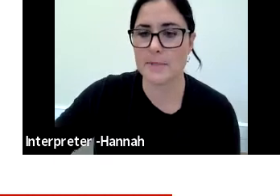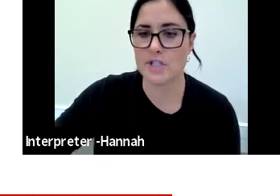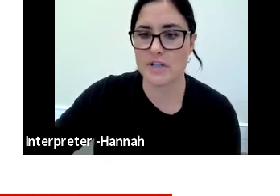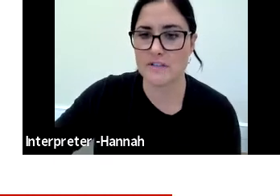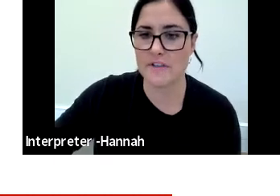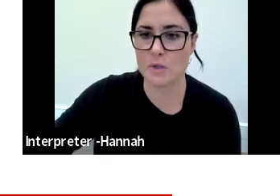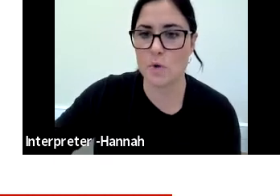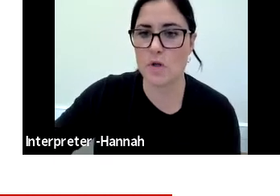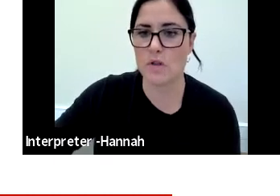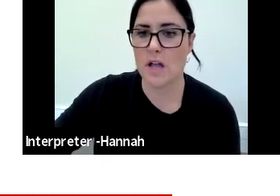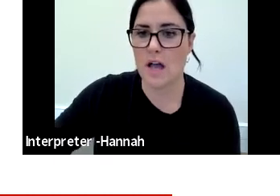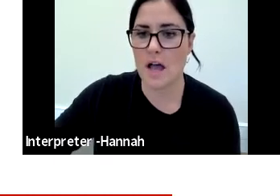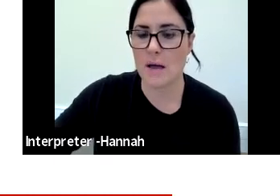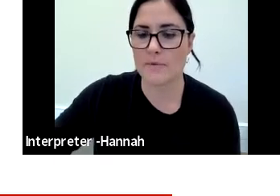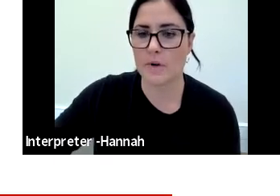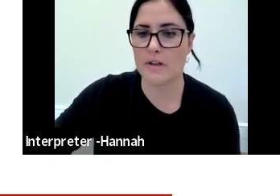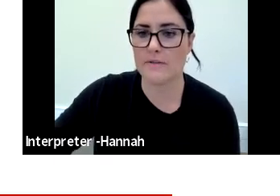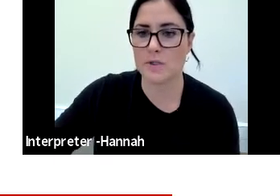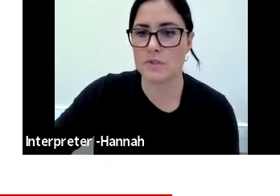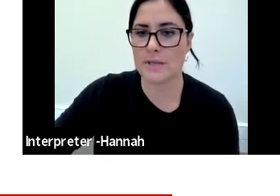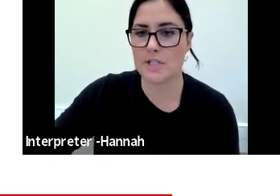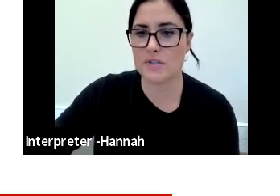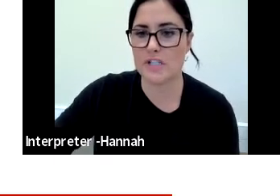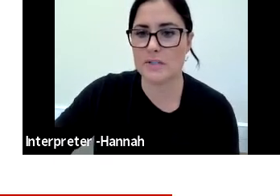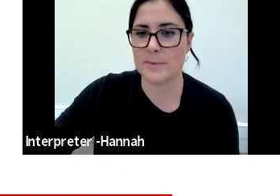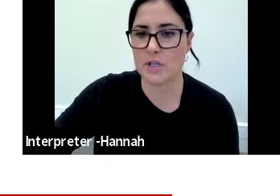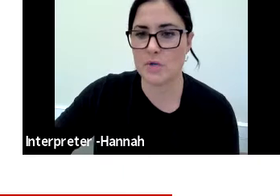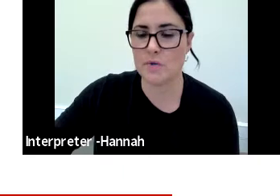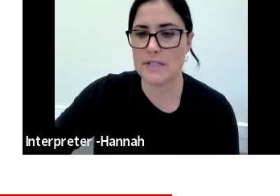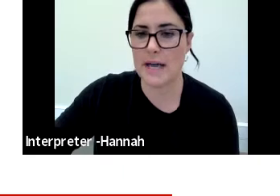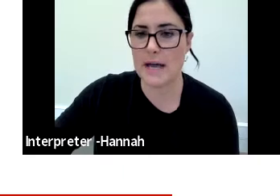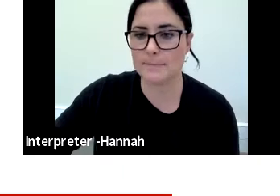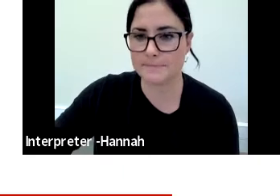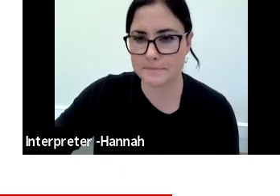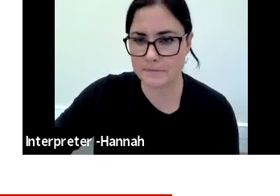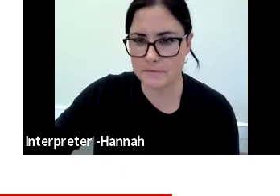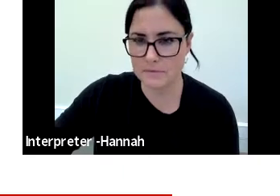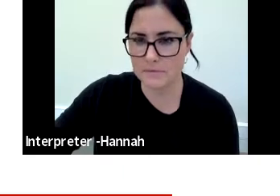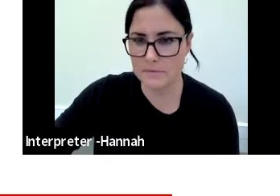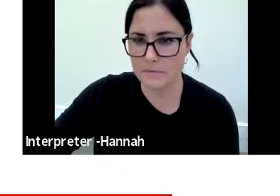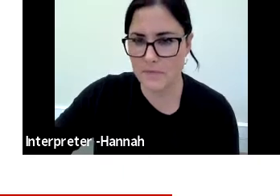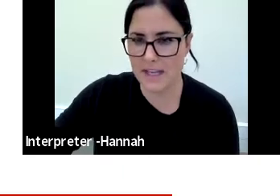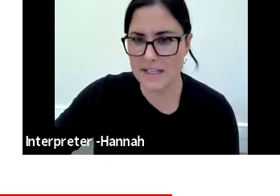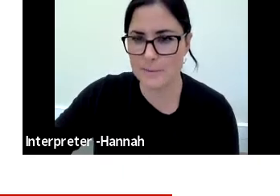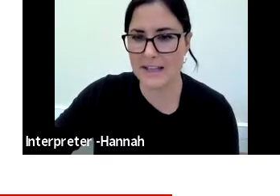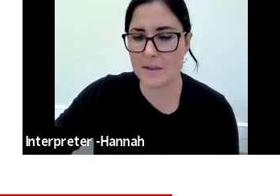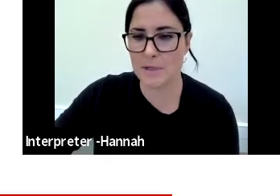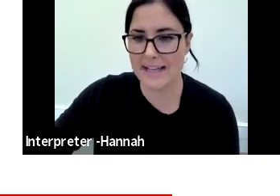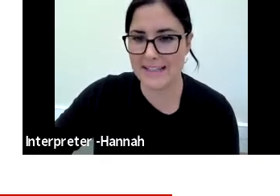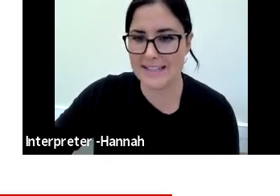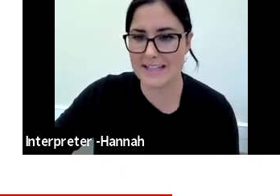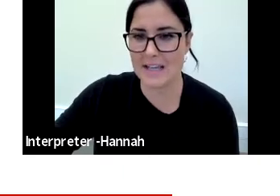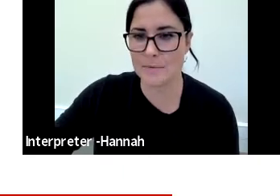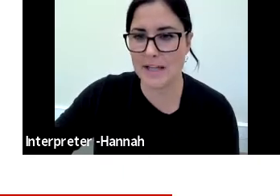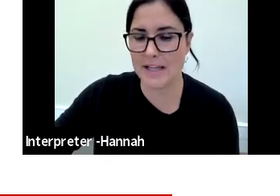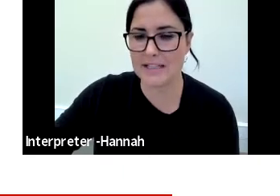And demonstration that's visual, for a visual demonstration that's being used, it needs to be